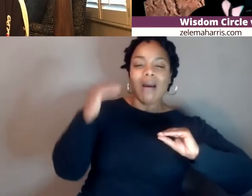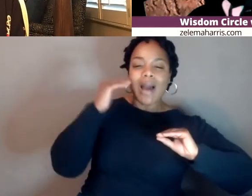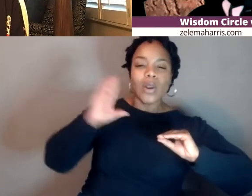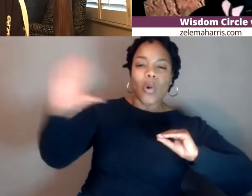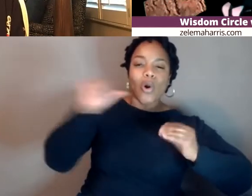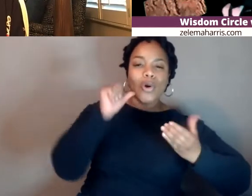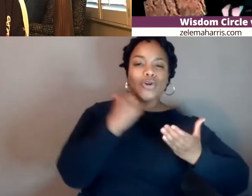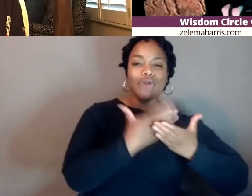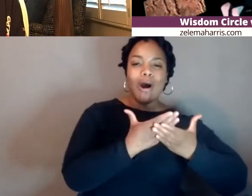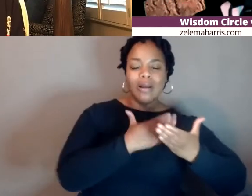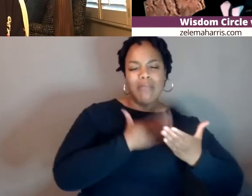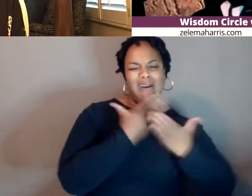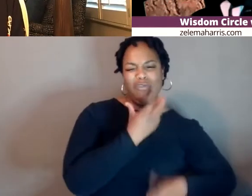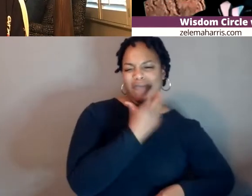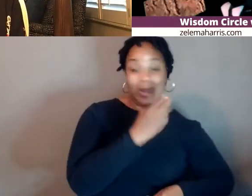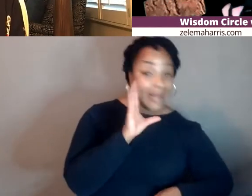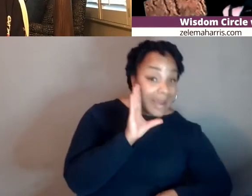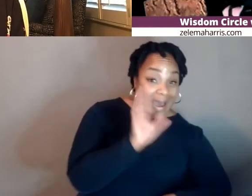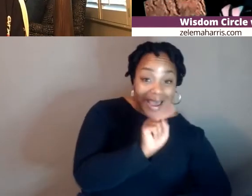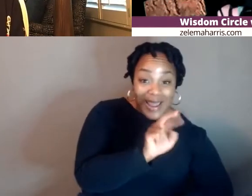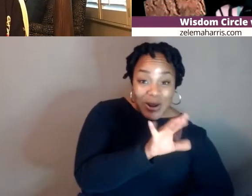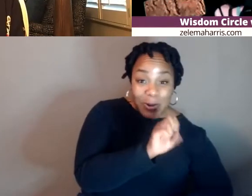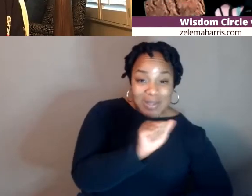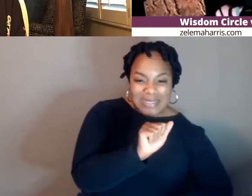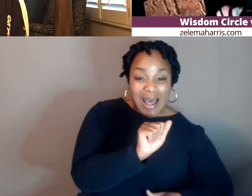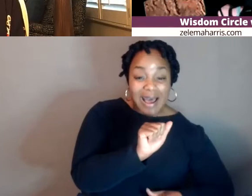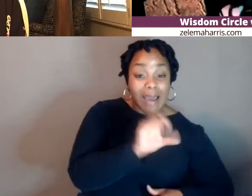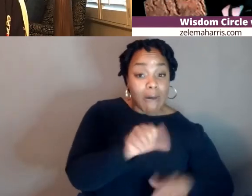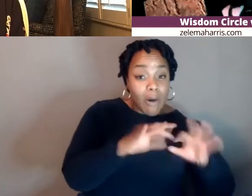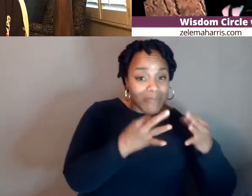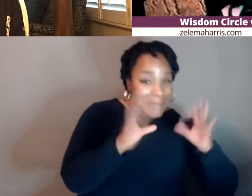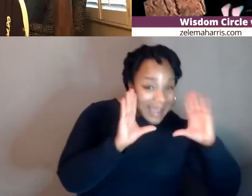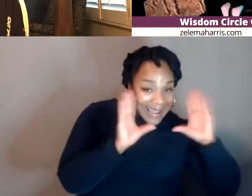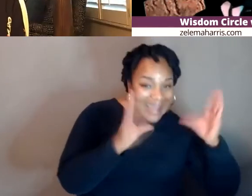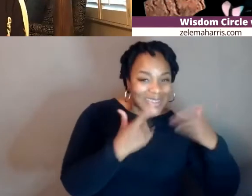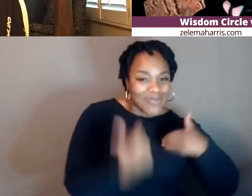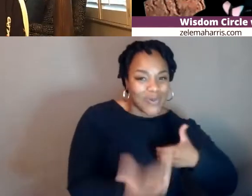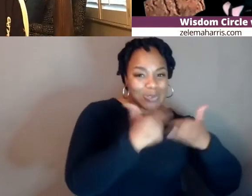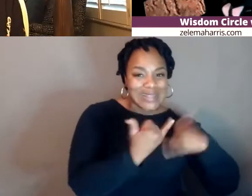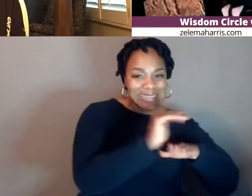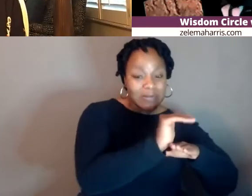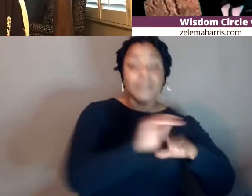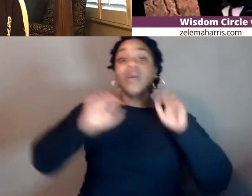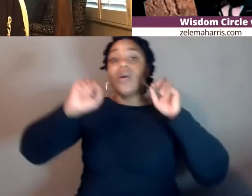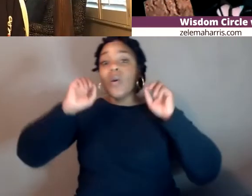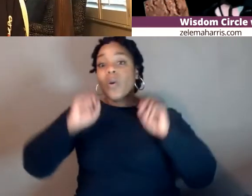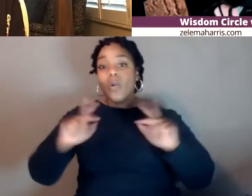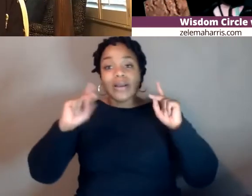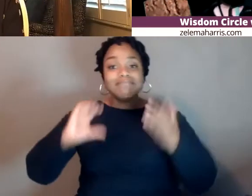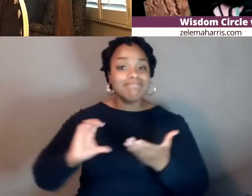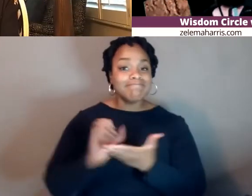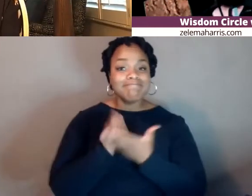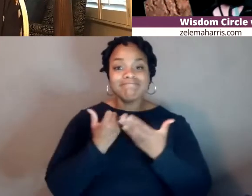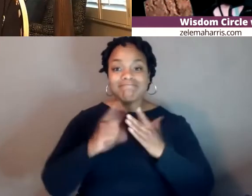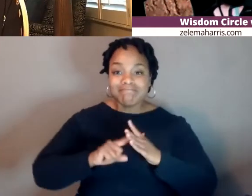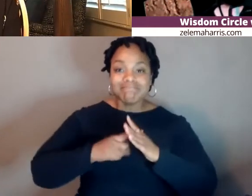hello, Narissa, if you're here, and all of Zelema's family, thank you for joining us this evening. So let's go ahead and get started this